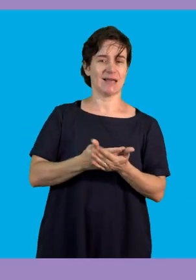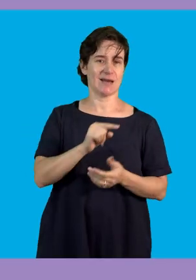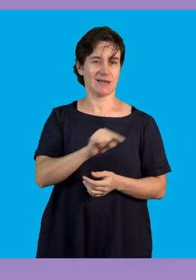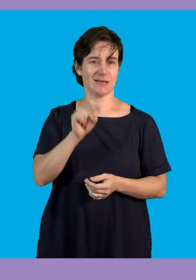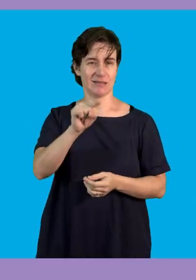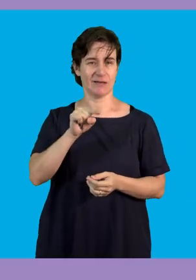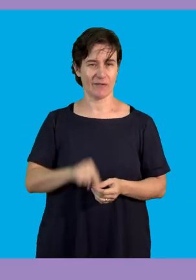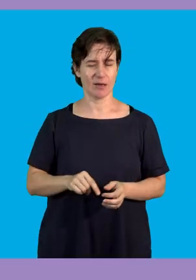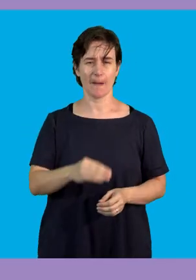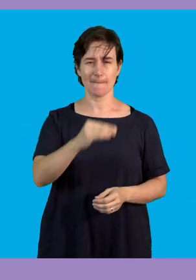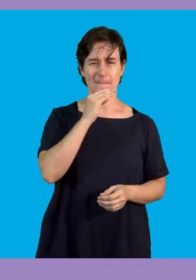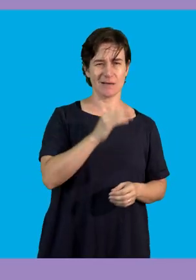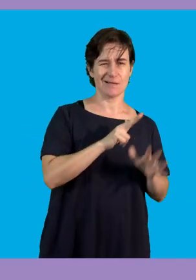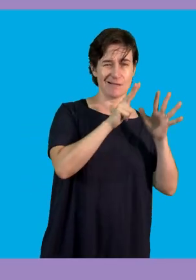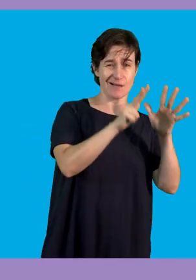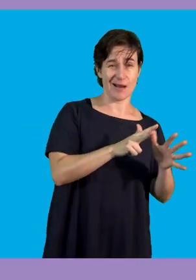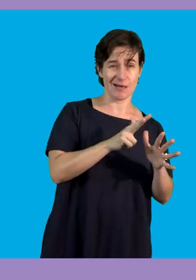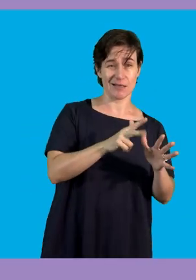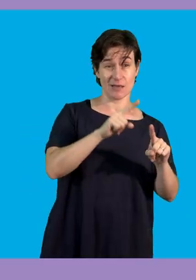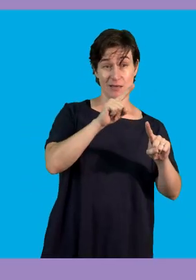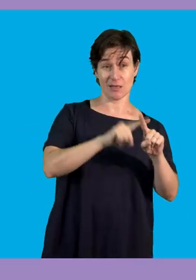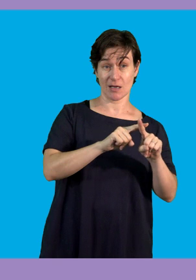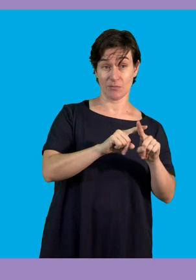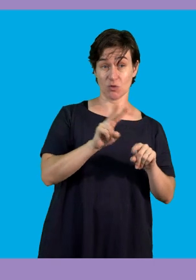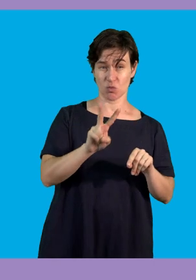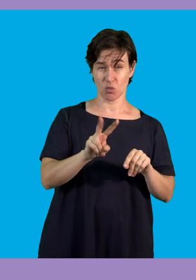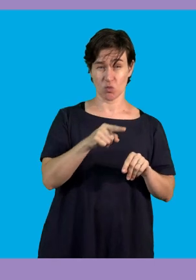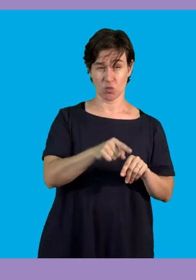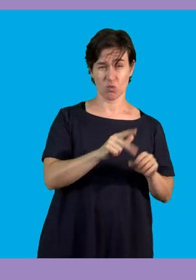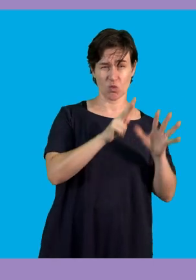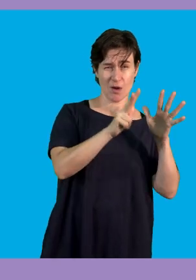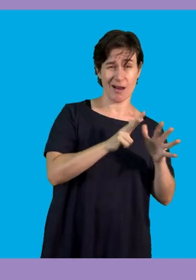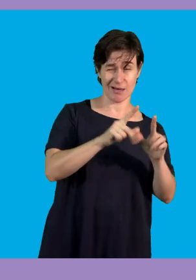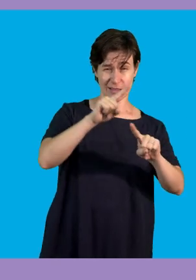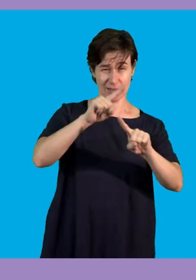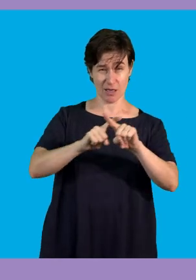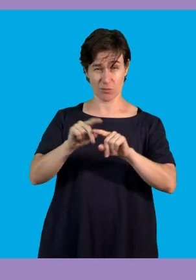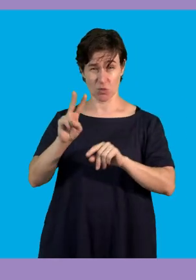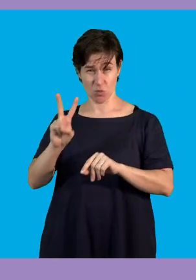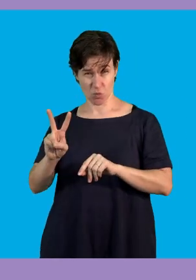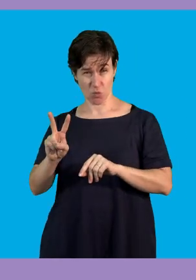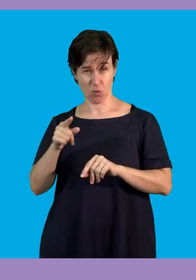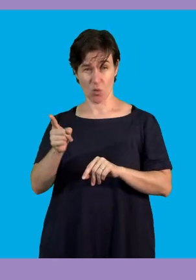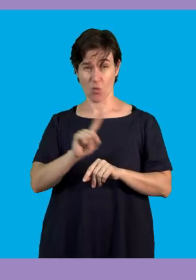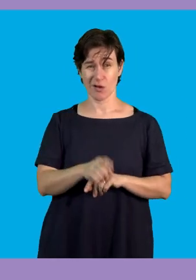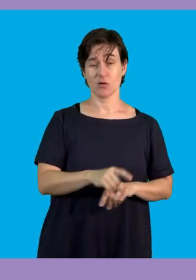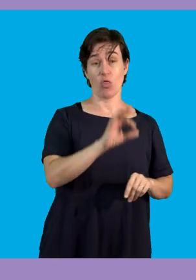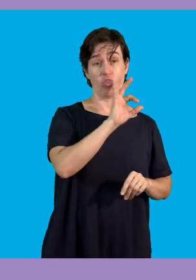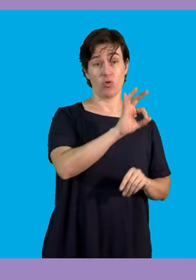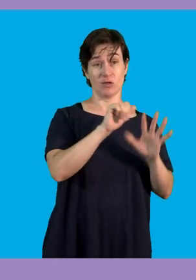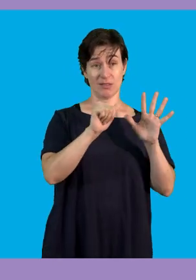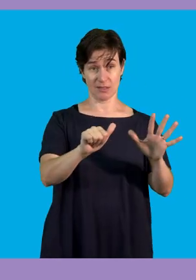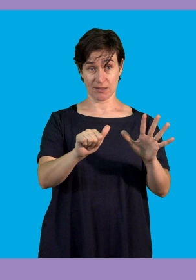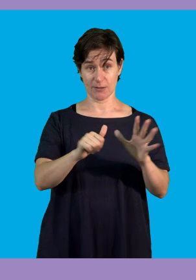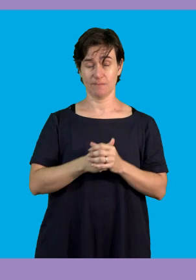would then start with multiplying 18 and 2, and it would give us 18 multiplied by 2 would give us 36,